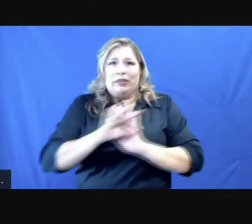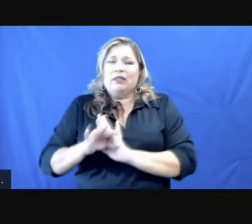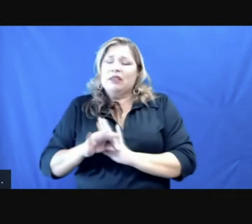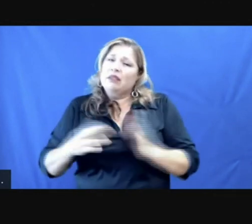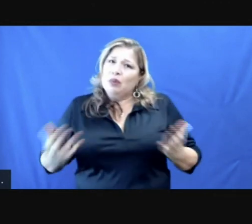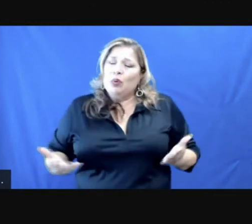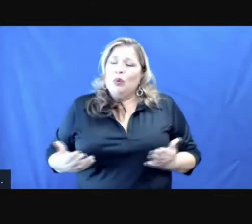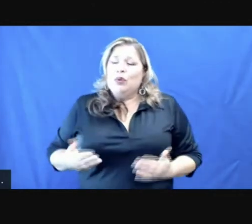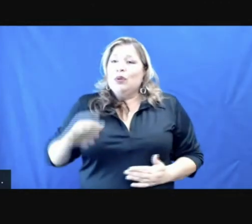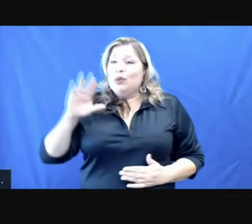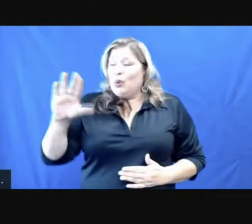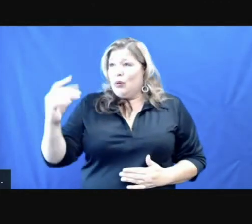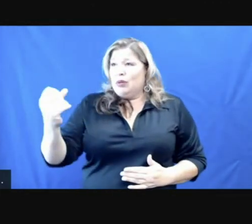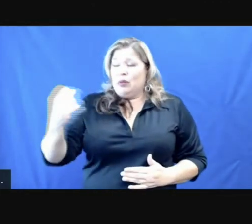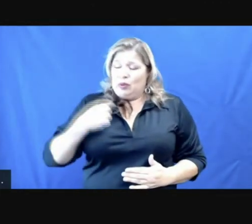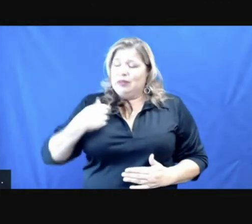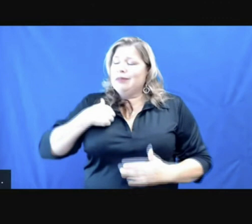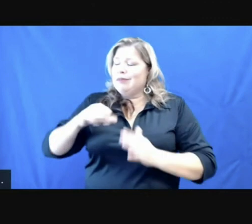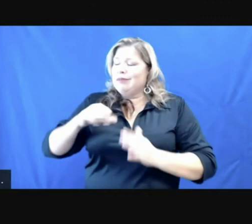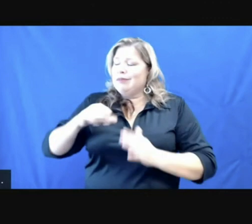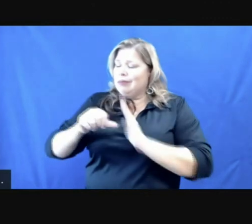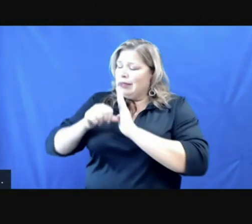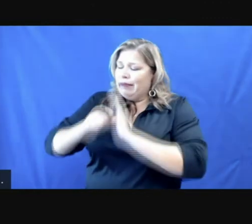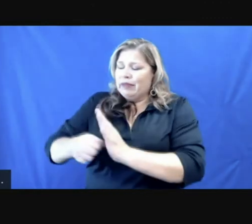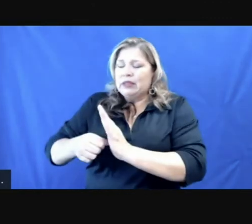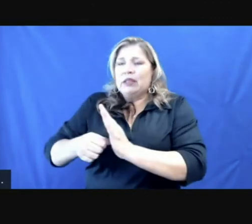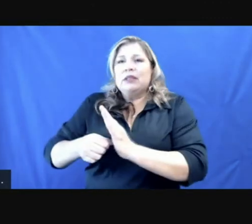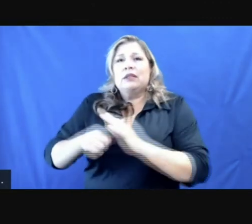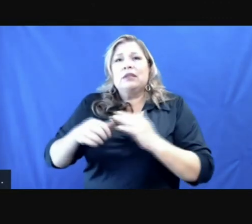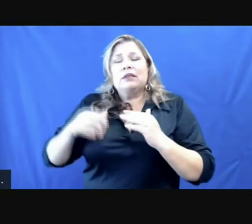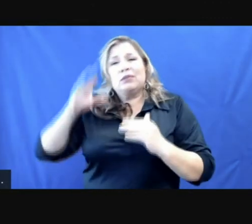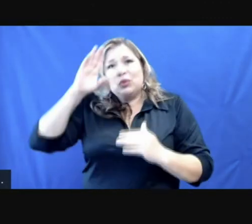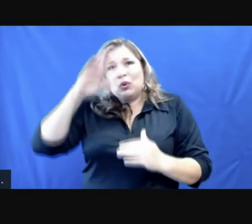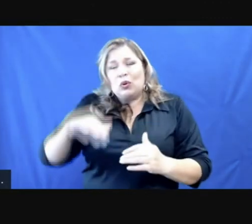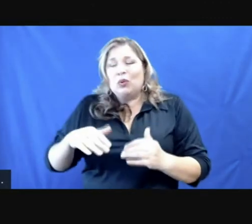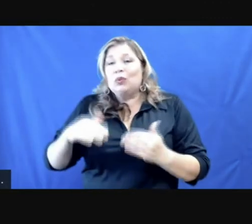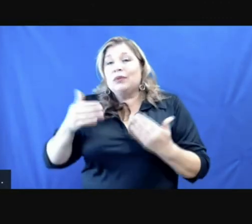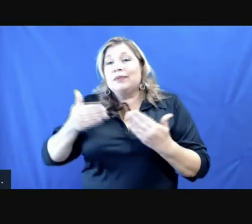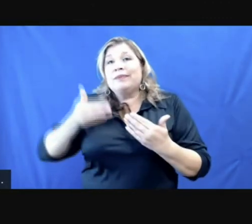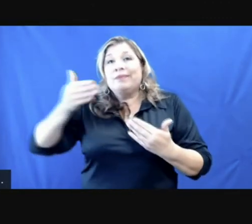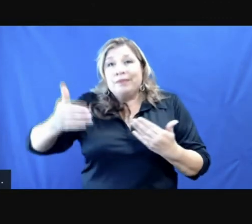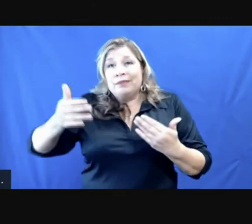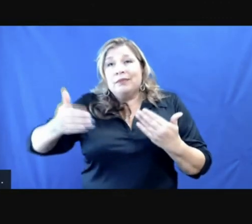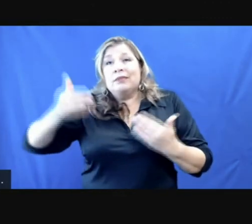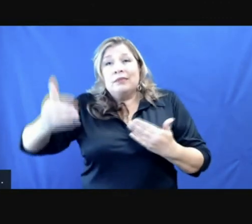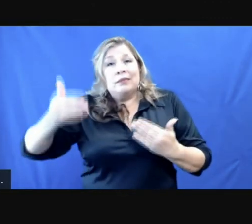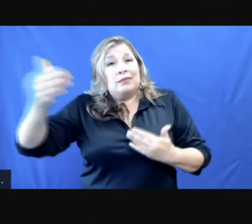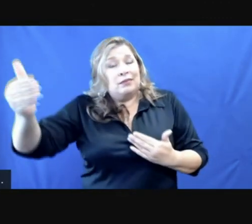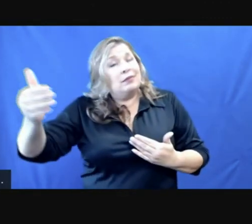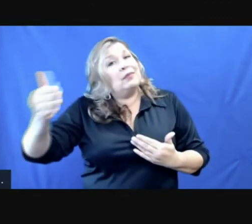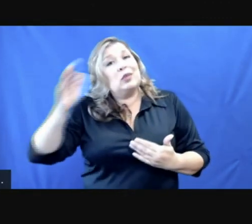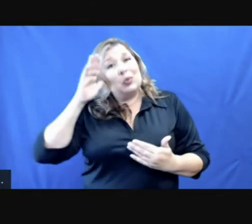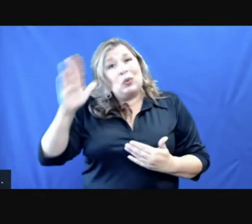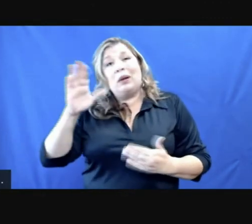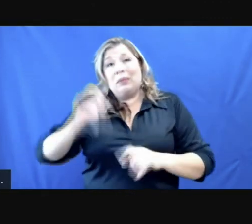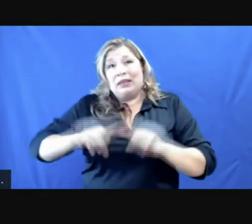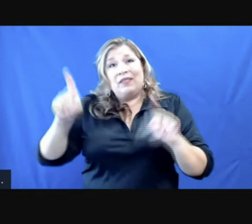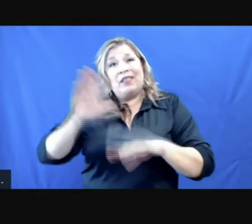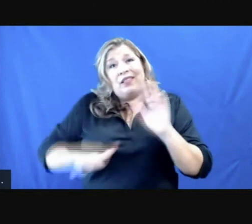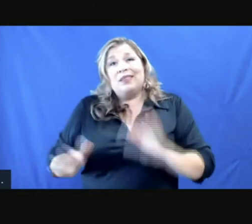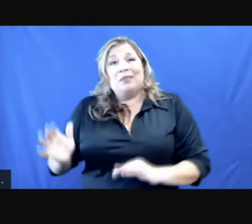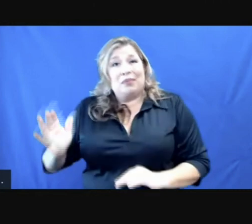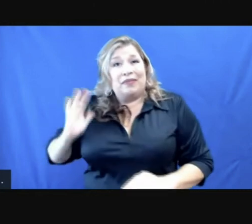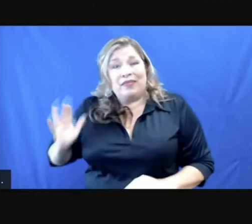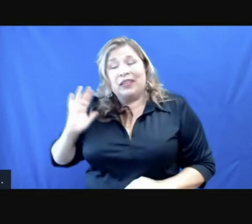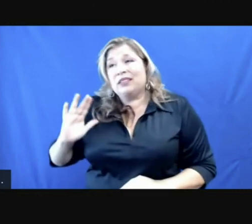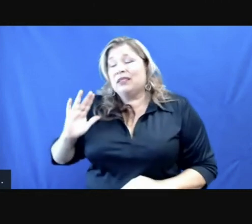your question to emphasize that in many ways, the days and weeks to come will be different than years past. And